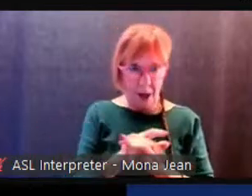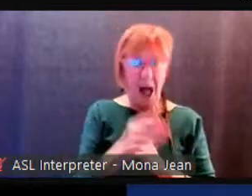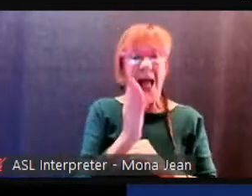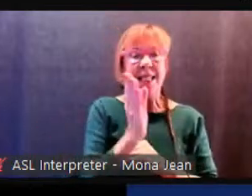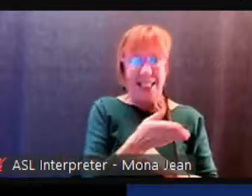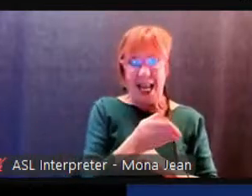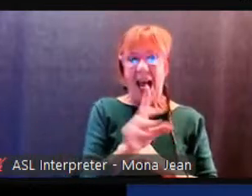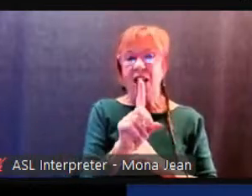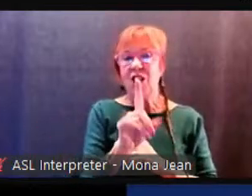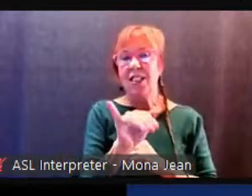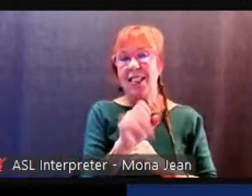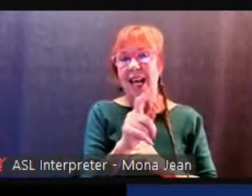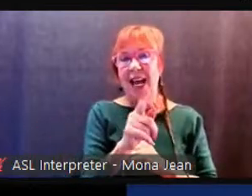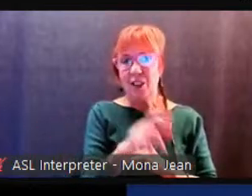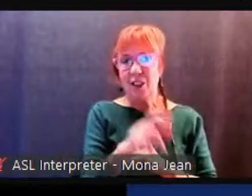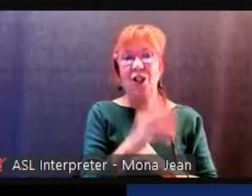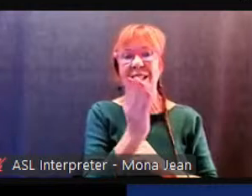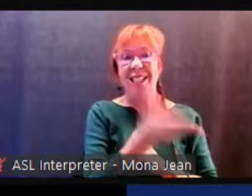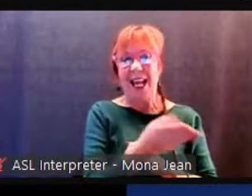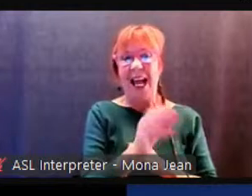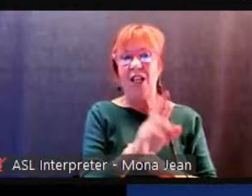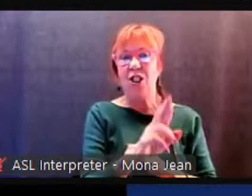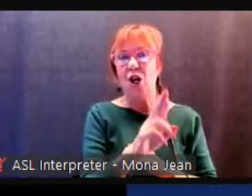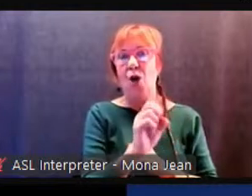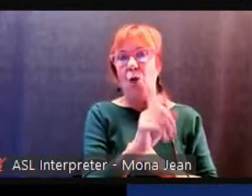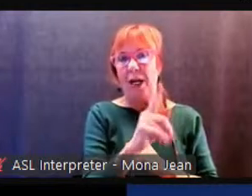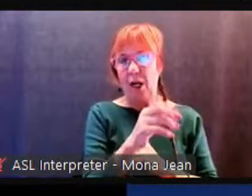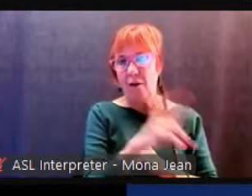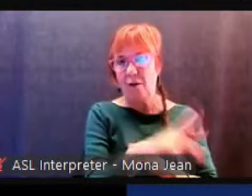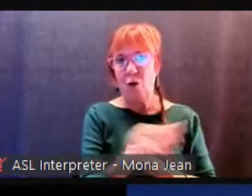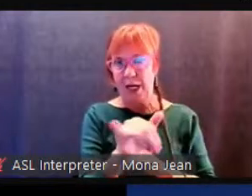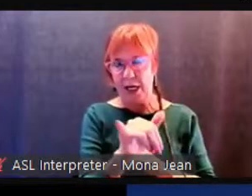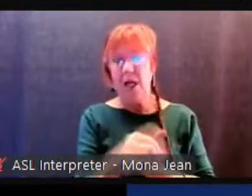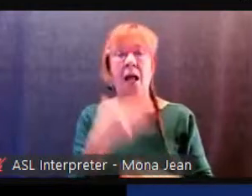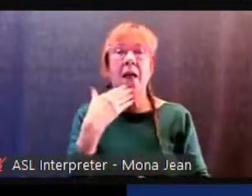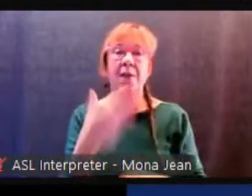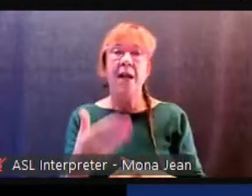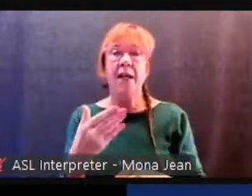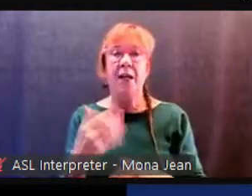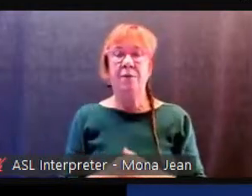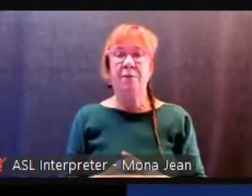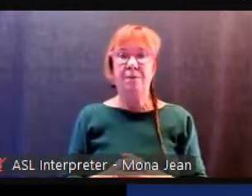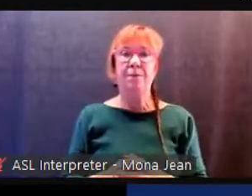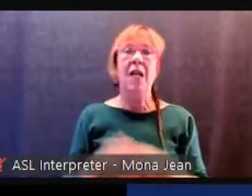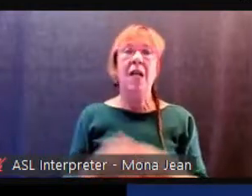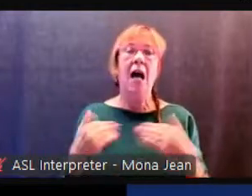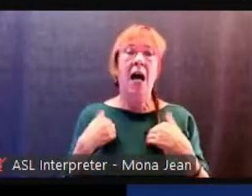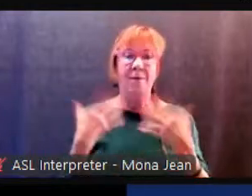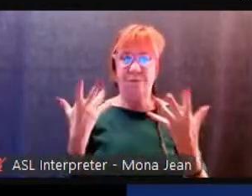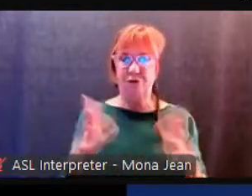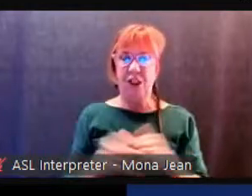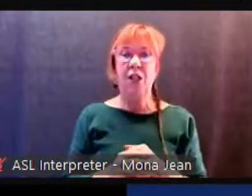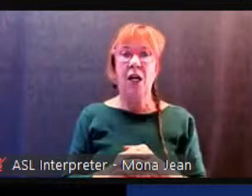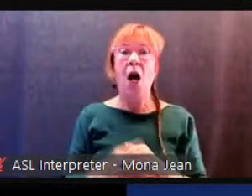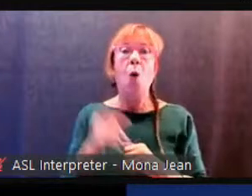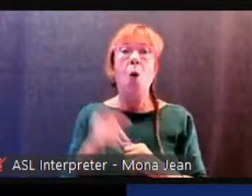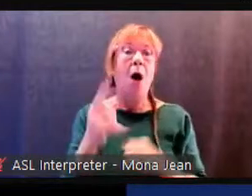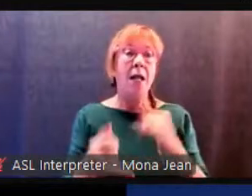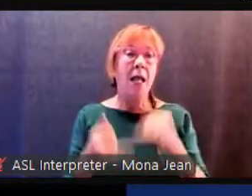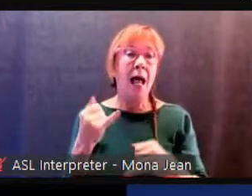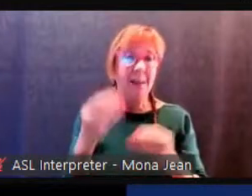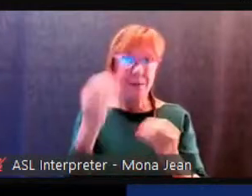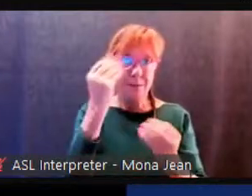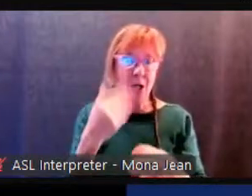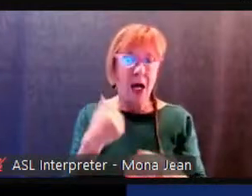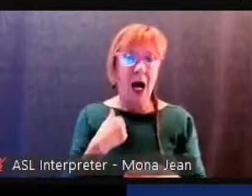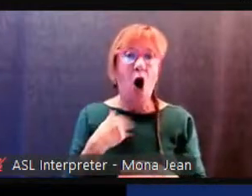planning.lacounty.gov/disaster-recovery. Thanks again for allowing me the time to provide this updated information. And this concludes my update. As one final note, I will say that I